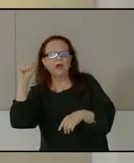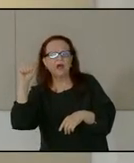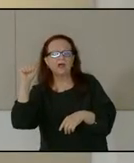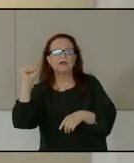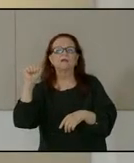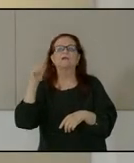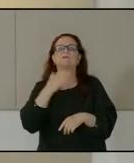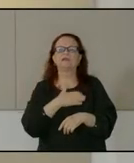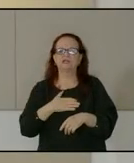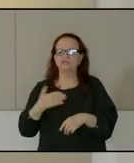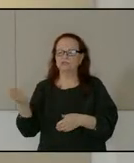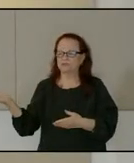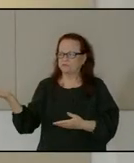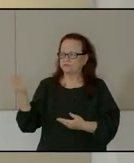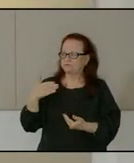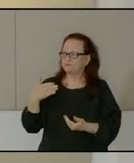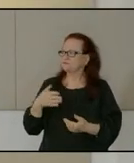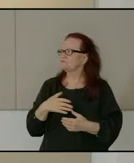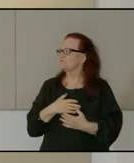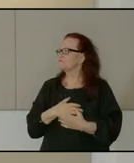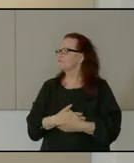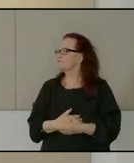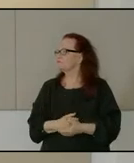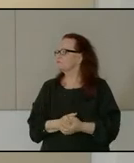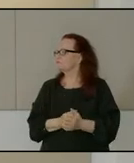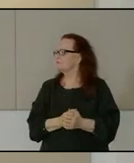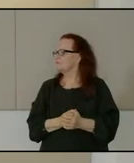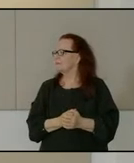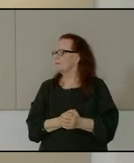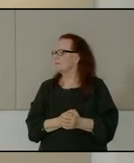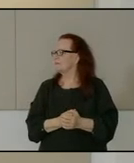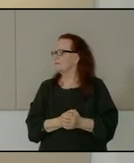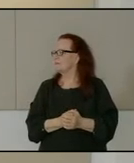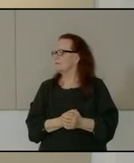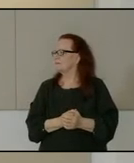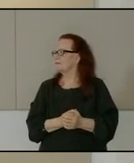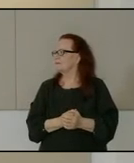please join and welcome.